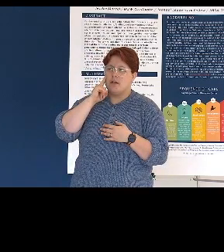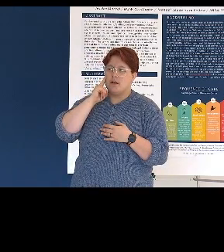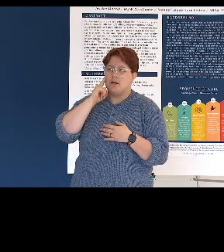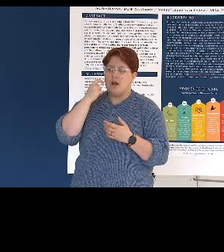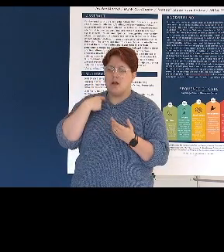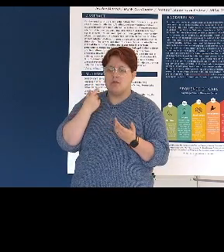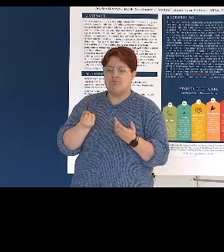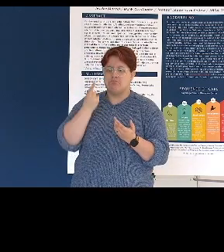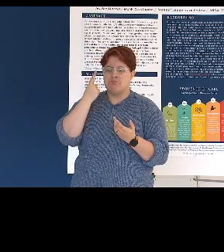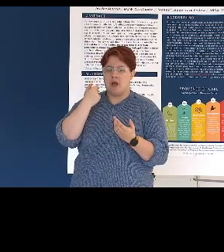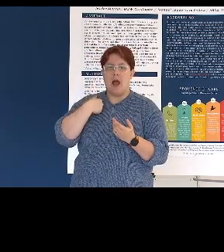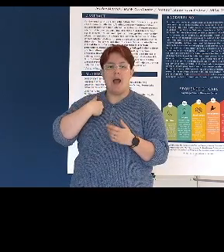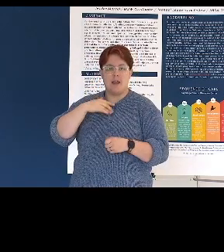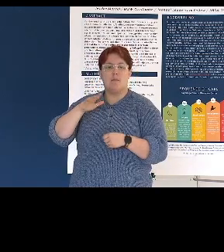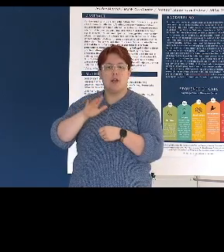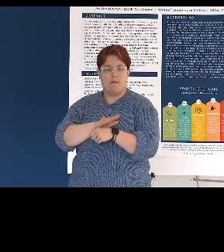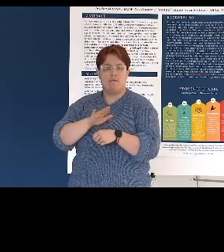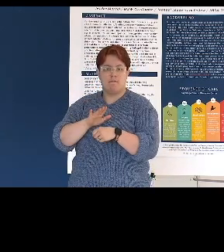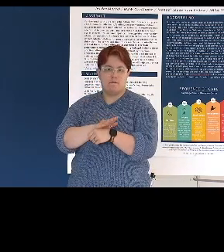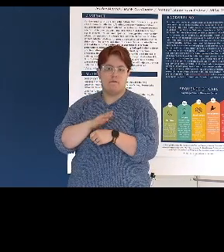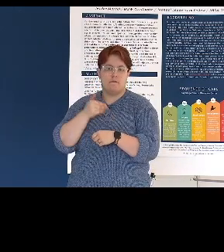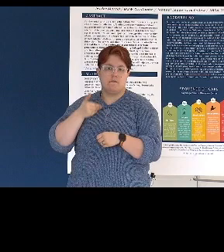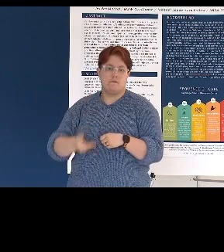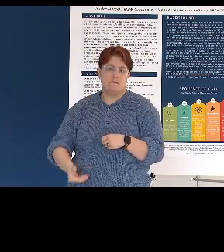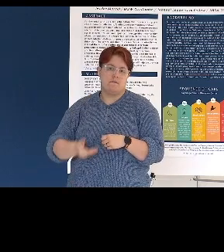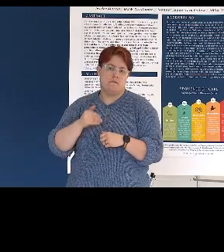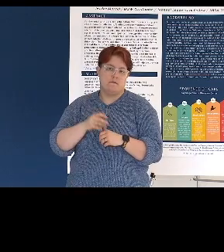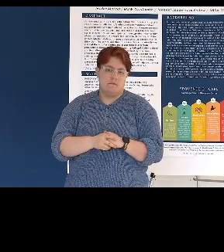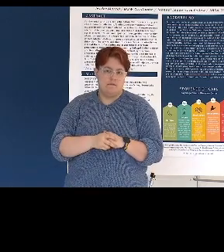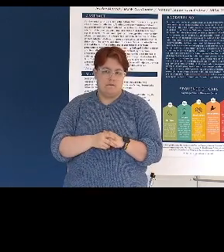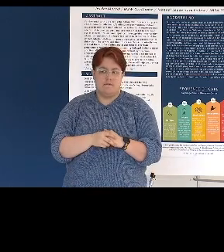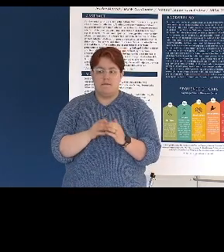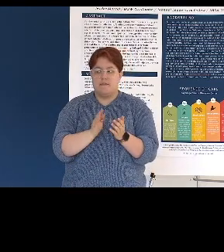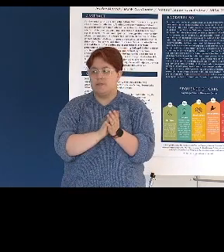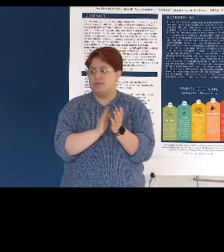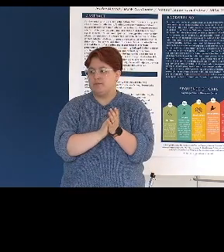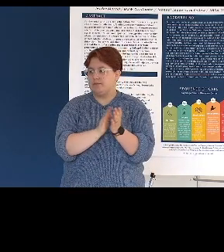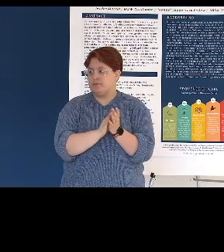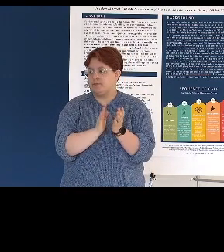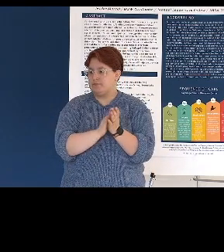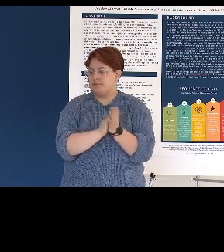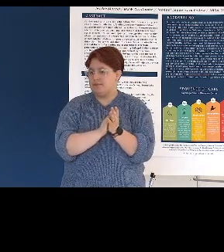I am enough. Thank you. Thank you.